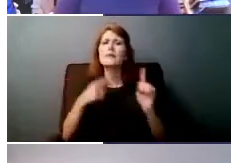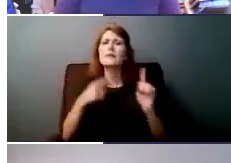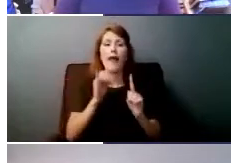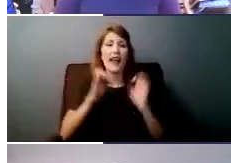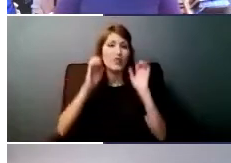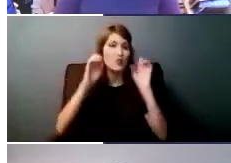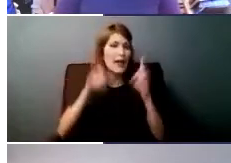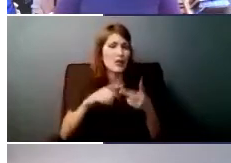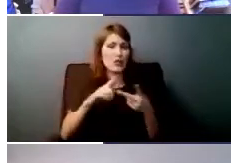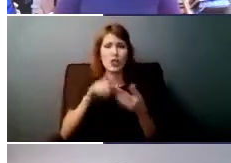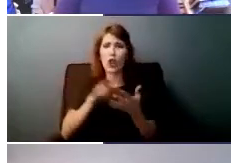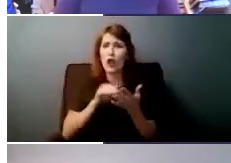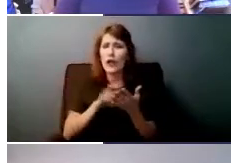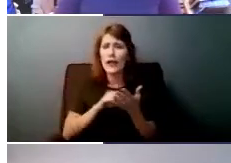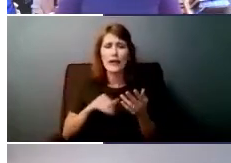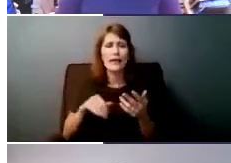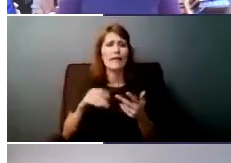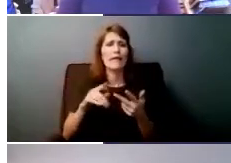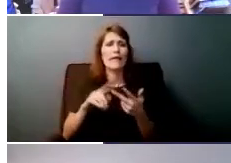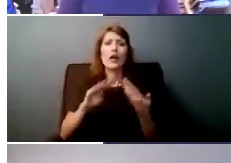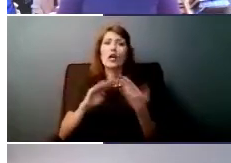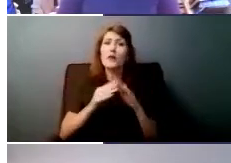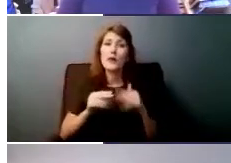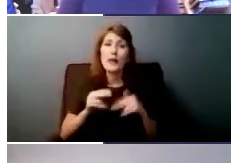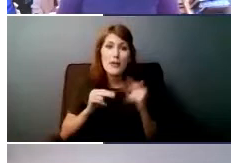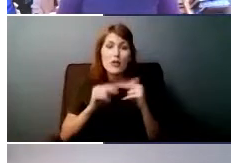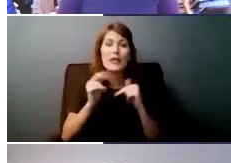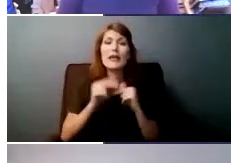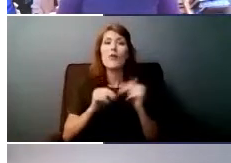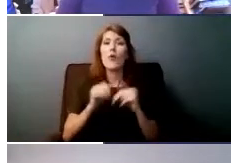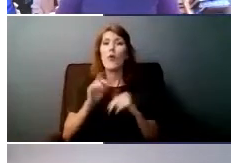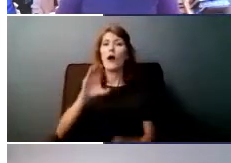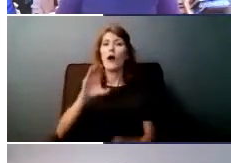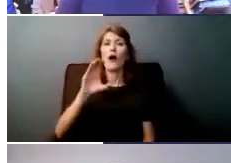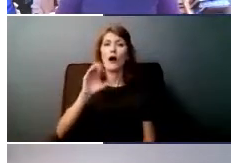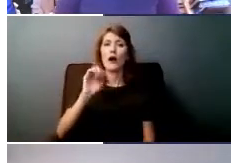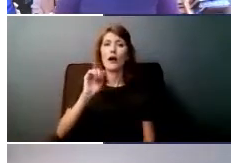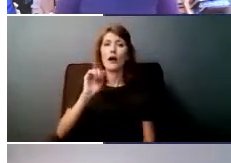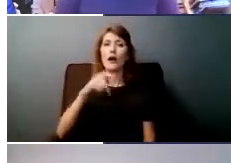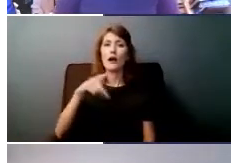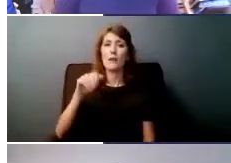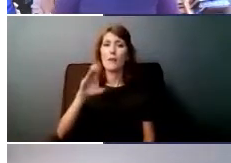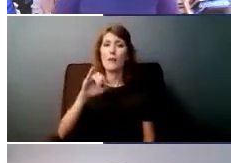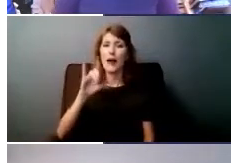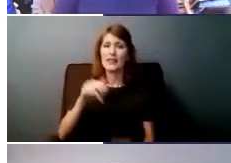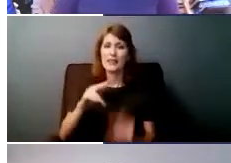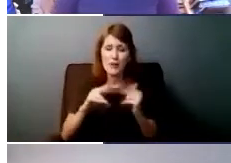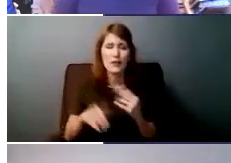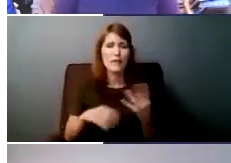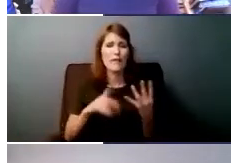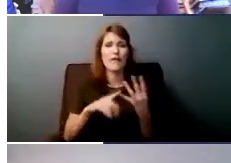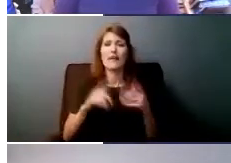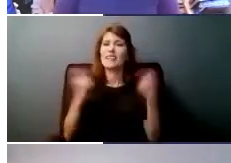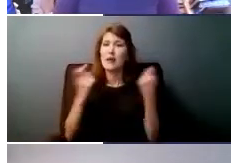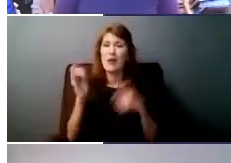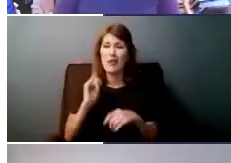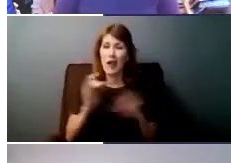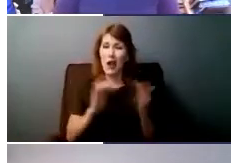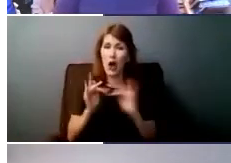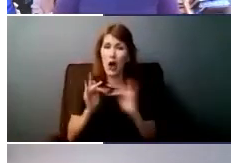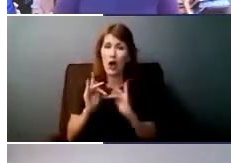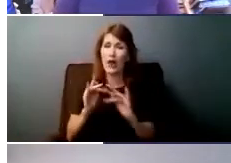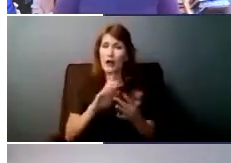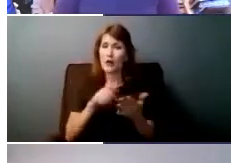learning. It could be community building or capacity building. It could be celebrations like online graduations. Virtual events